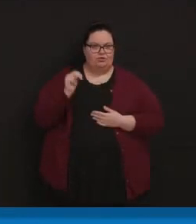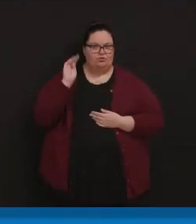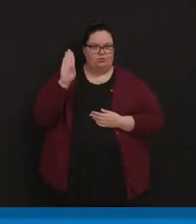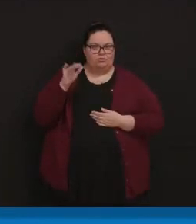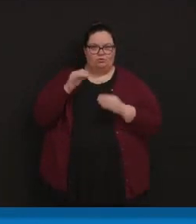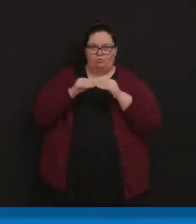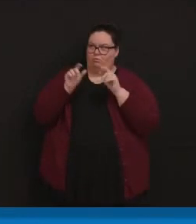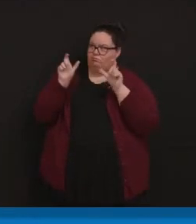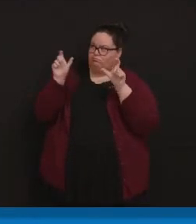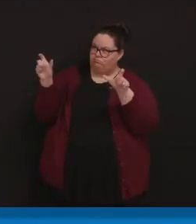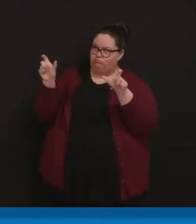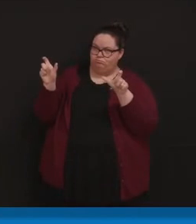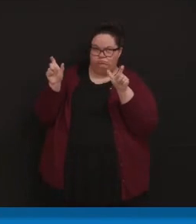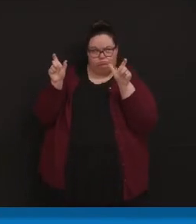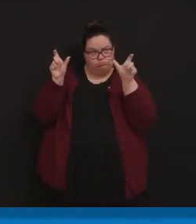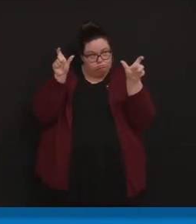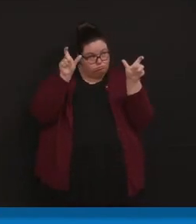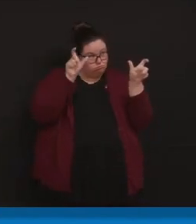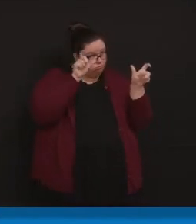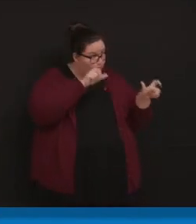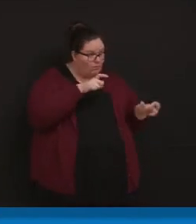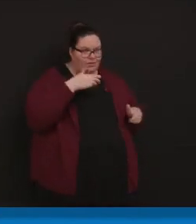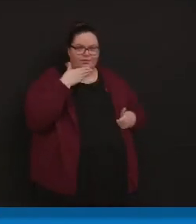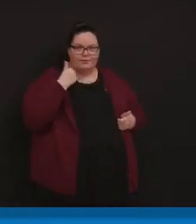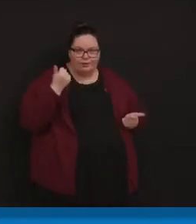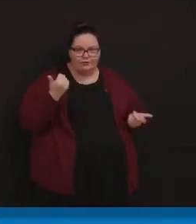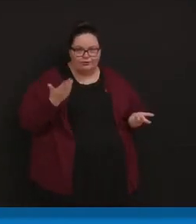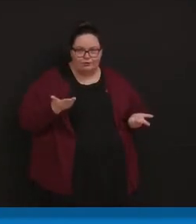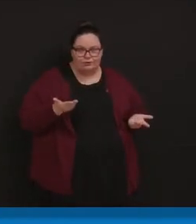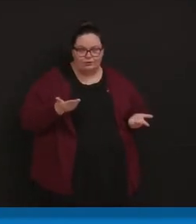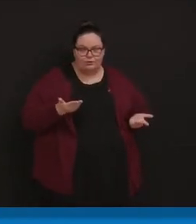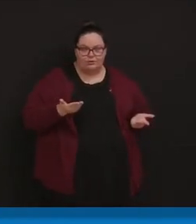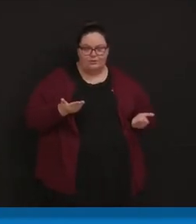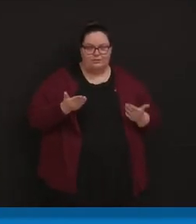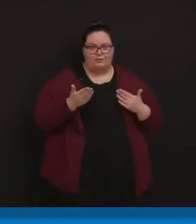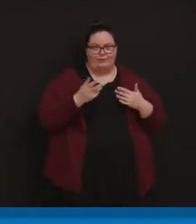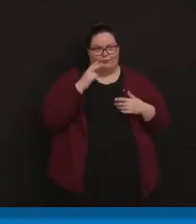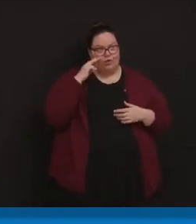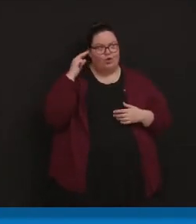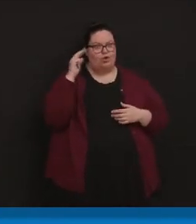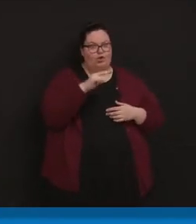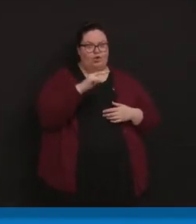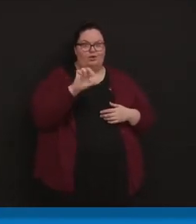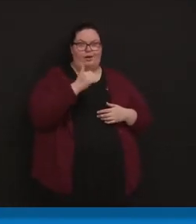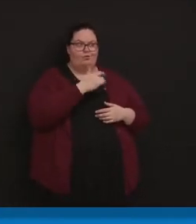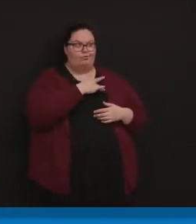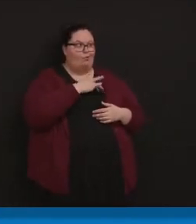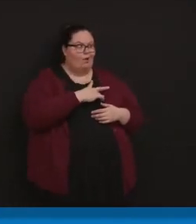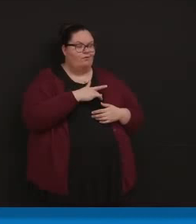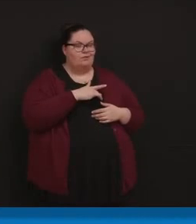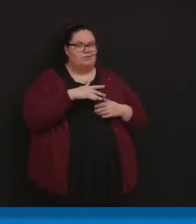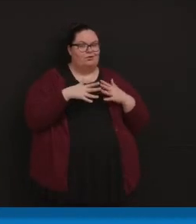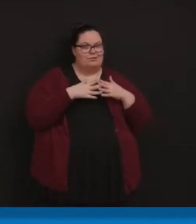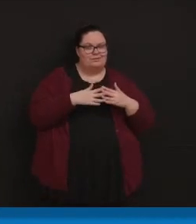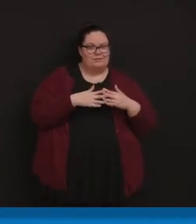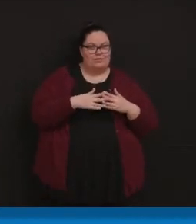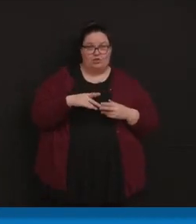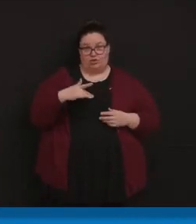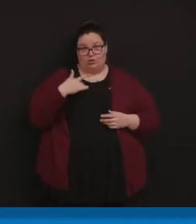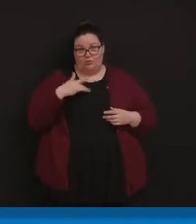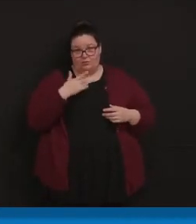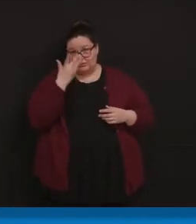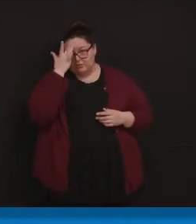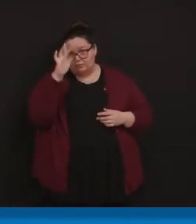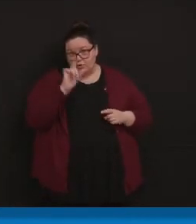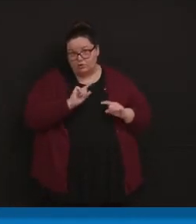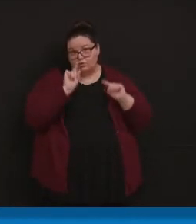back, especially as cases rise around us, the better off we're going to be. Anyone who thinks it's a smart idea to go on a March break holiday in light of what